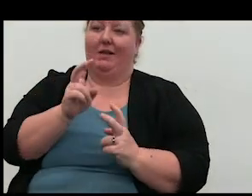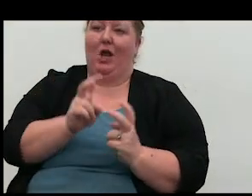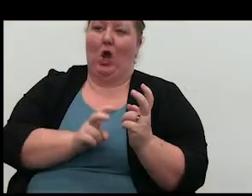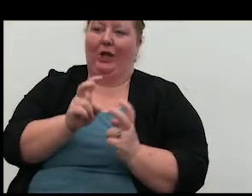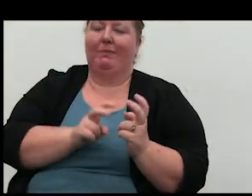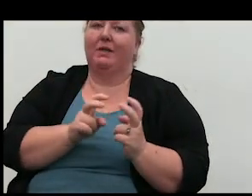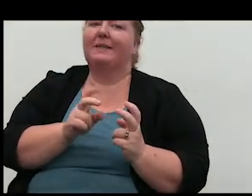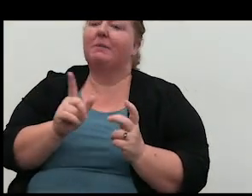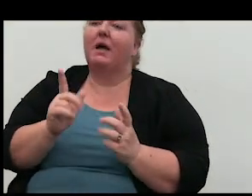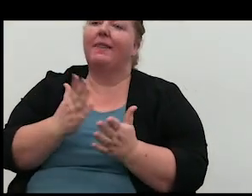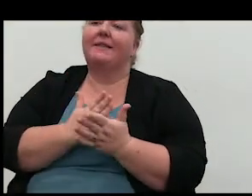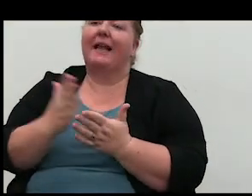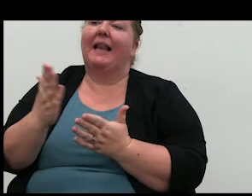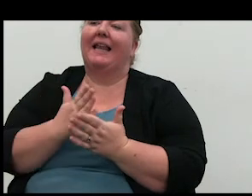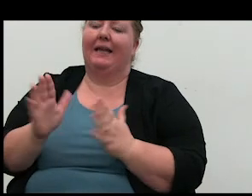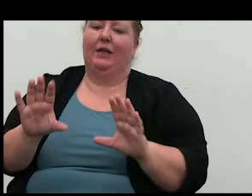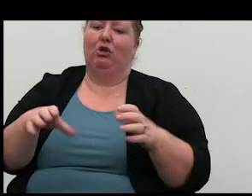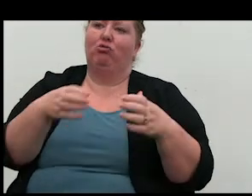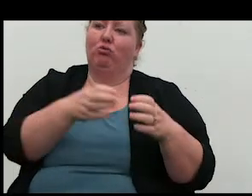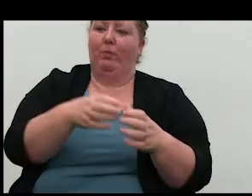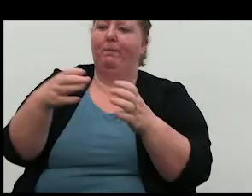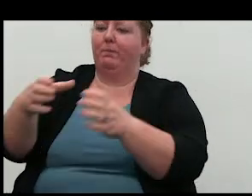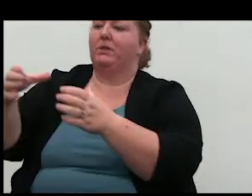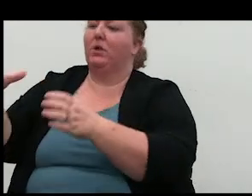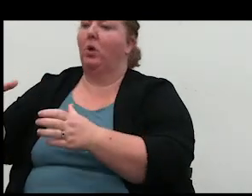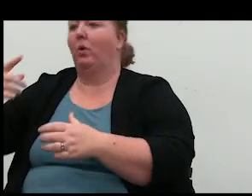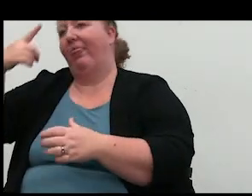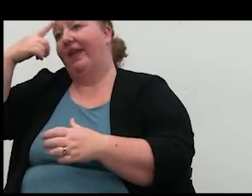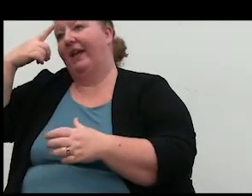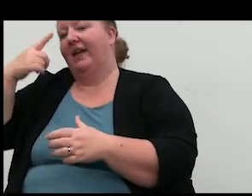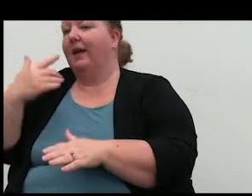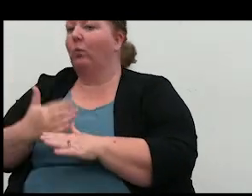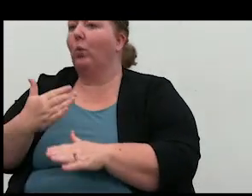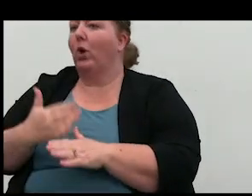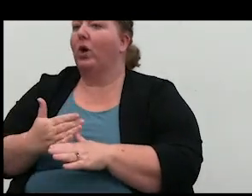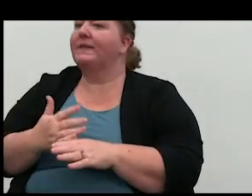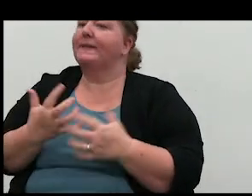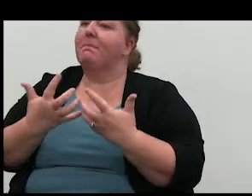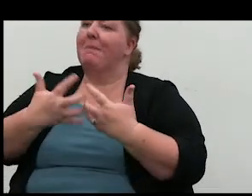clearly groups of people who think it does work and it's a